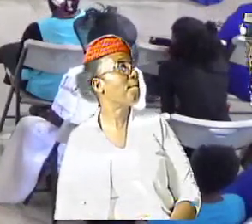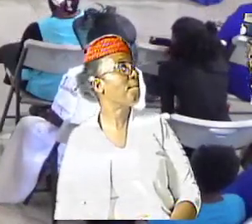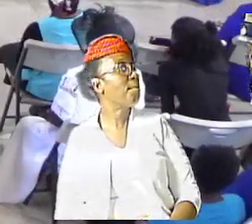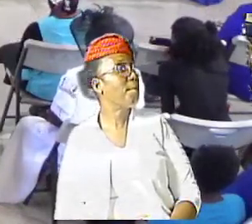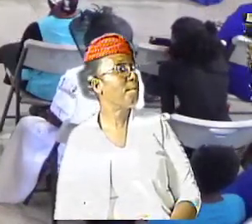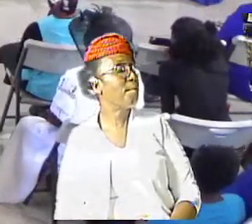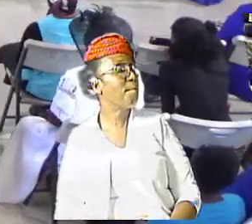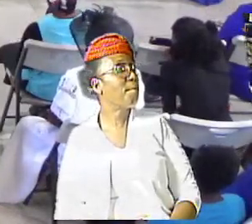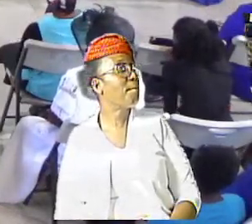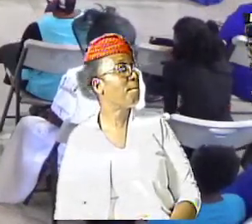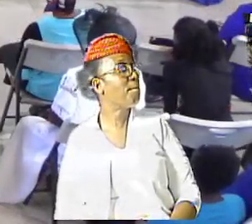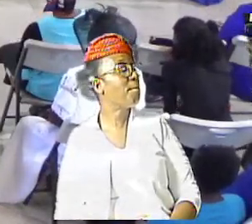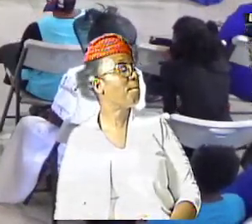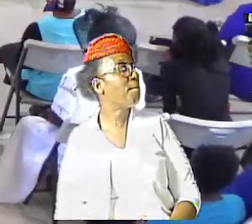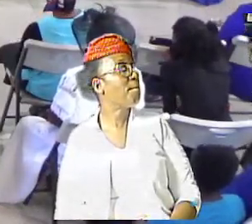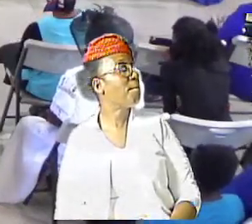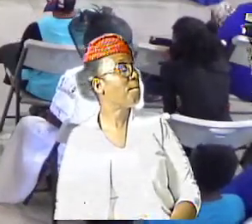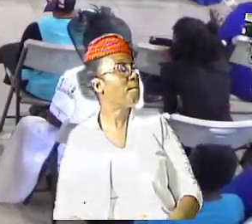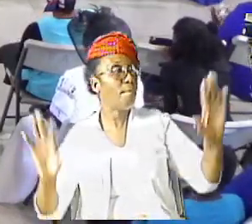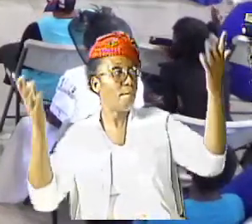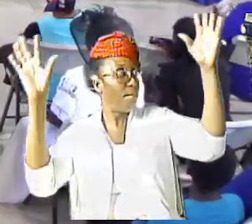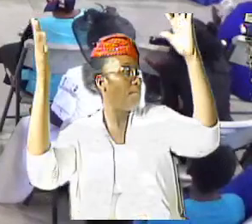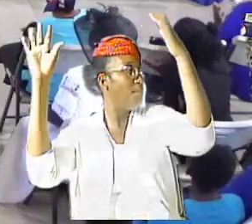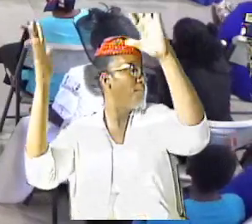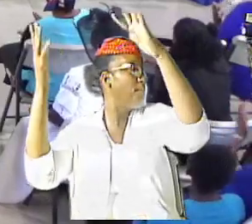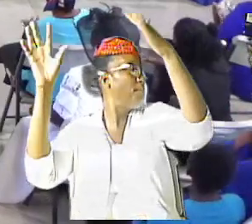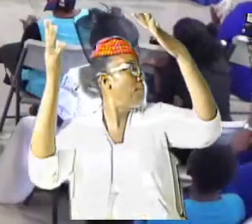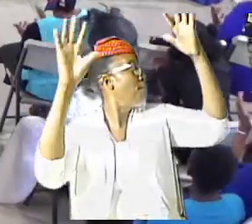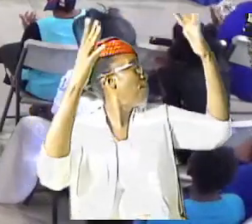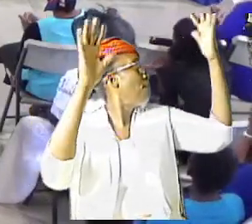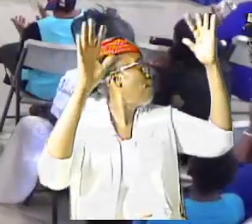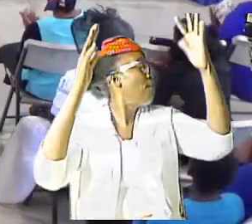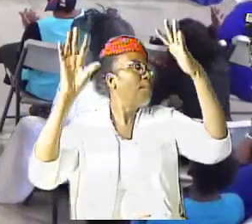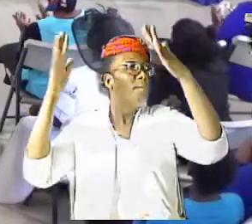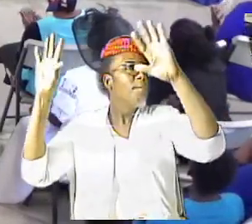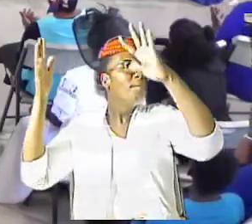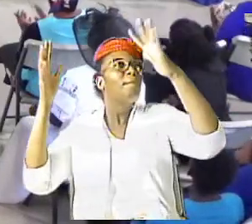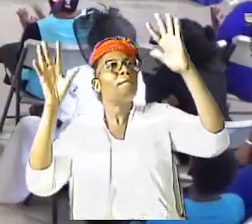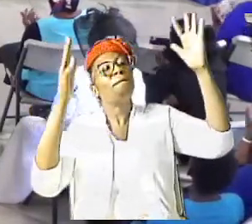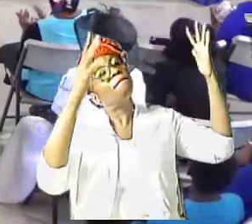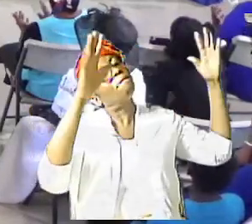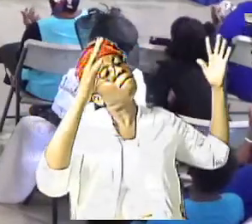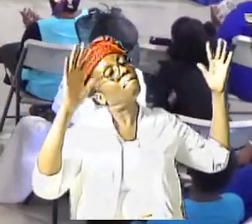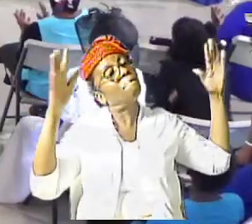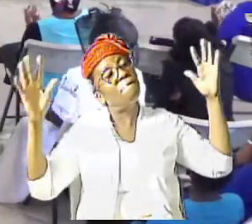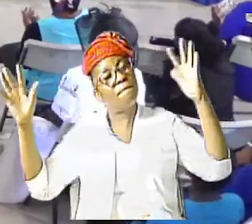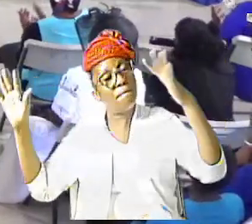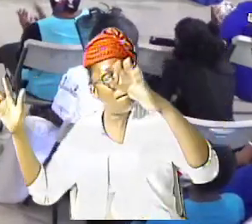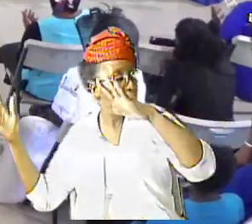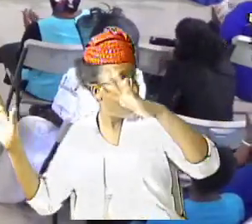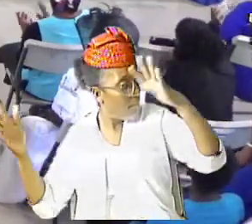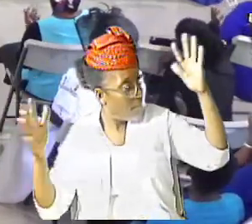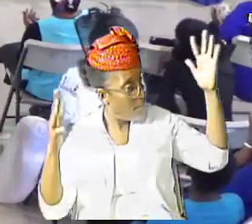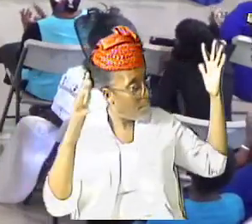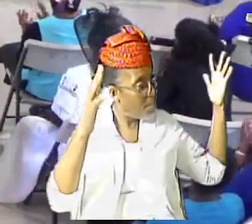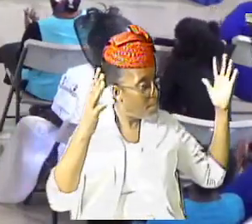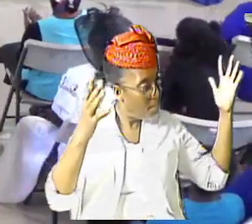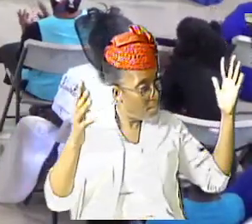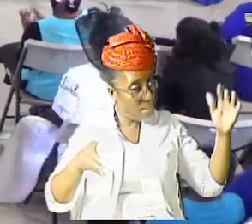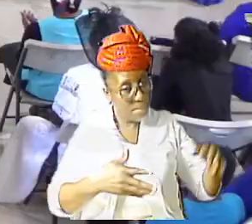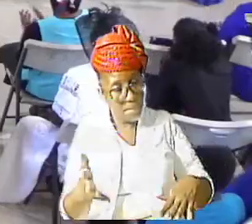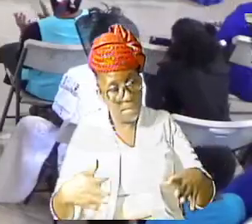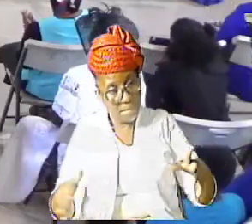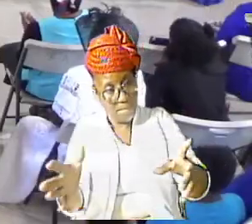Lord, come on, keep the applause going. Keep the applause going. Thank you so much. Praise God. And as they're